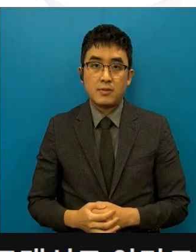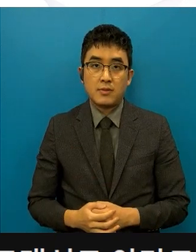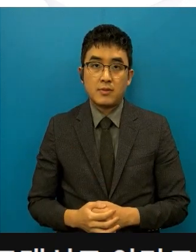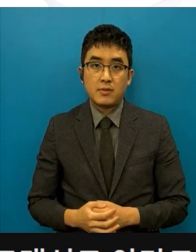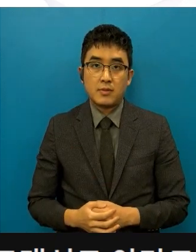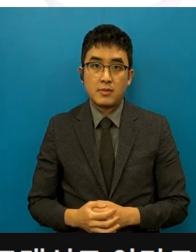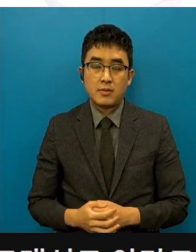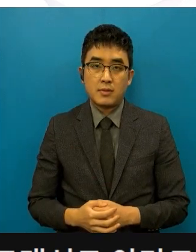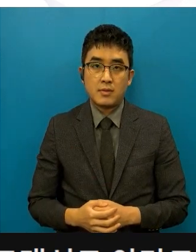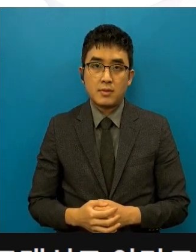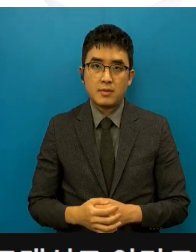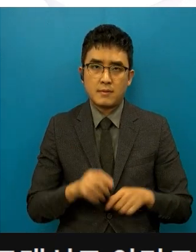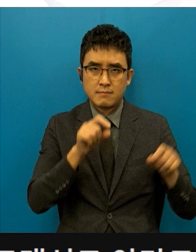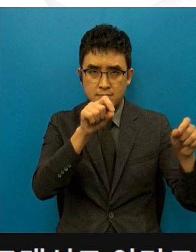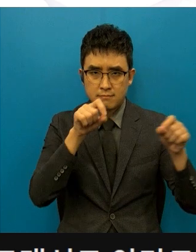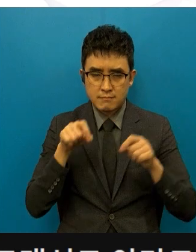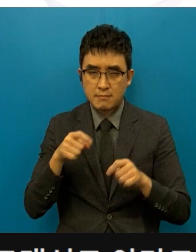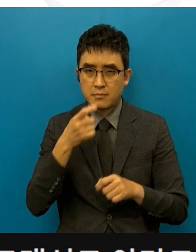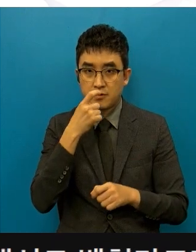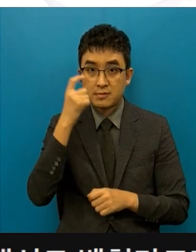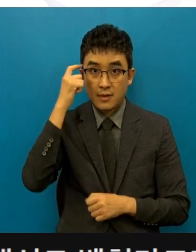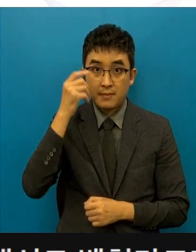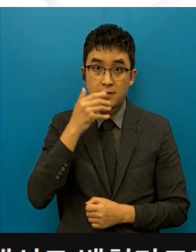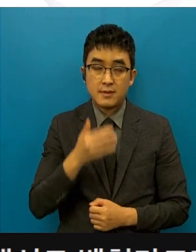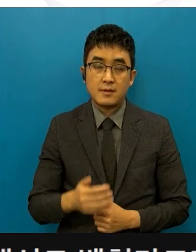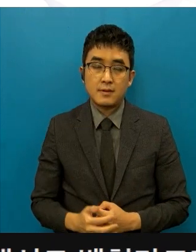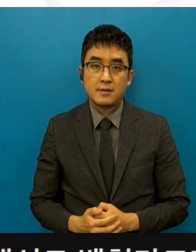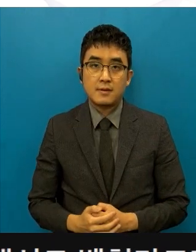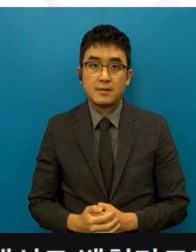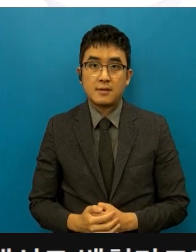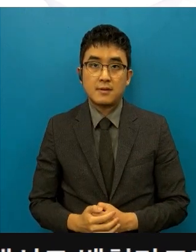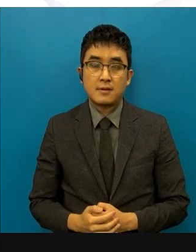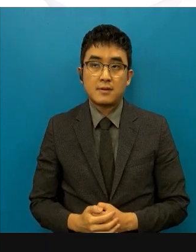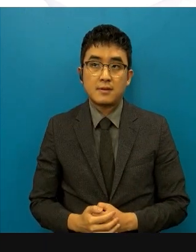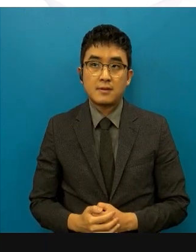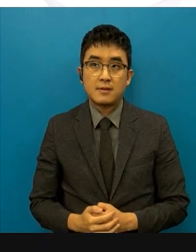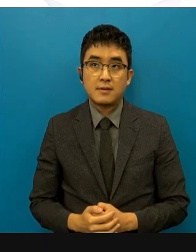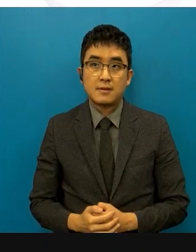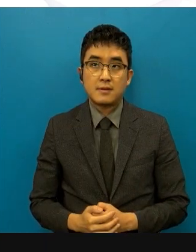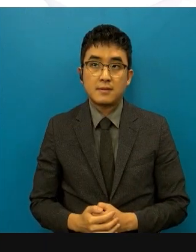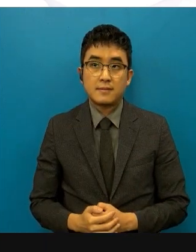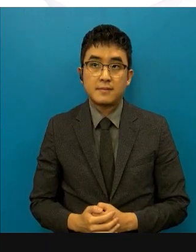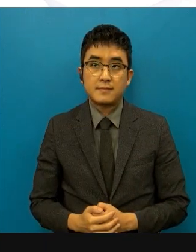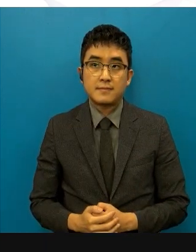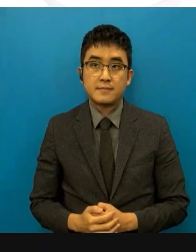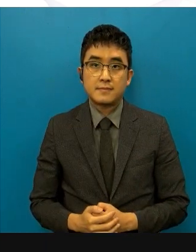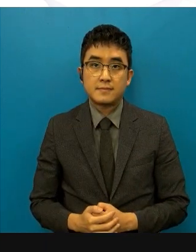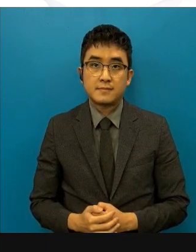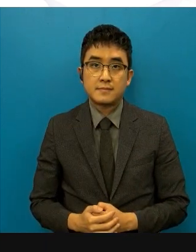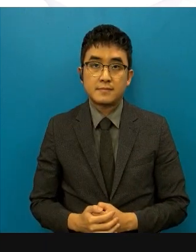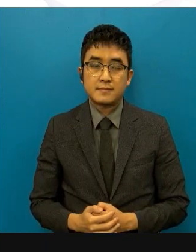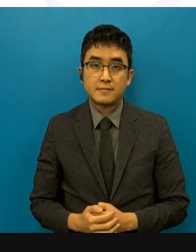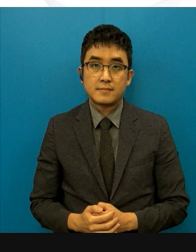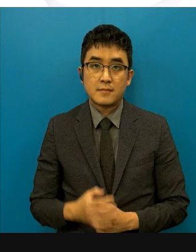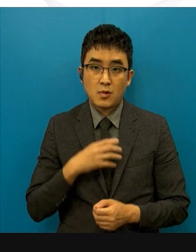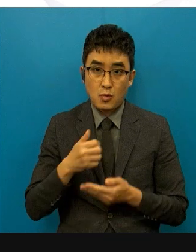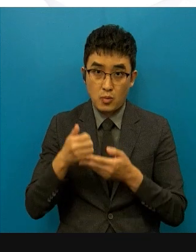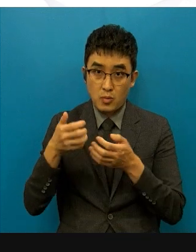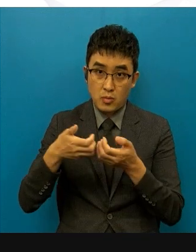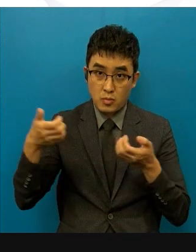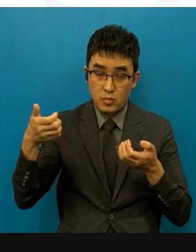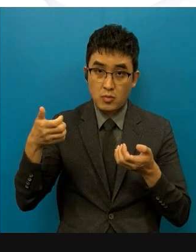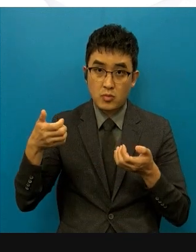the right to die. Namely, right to die is the right to choose the time and manner of one's own death, is